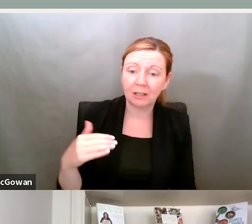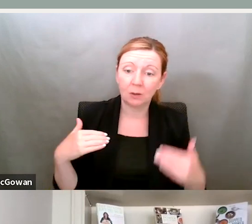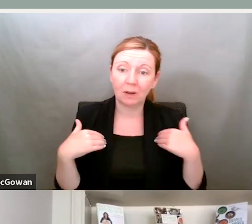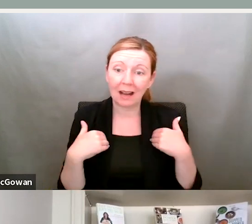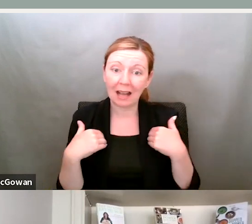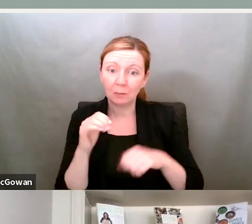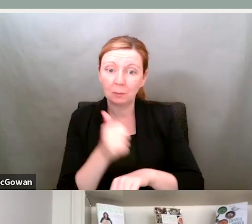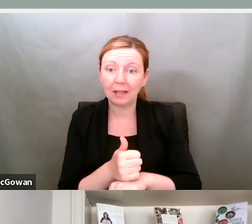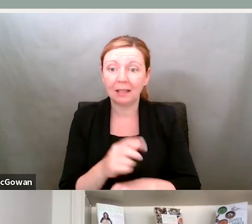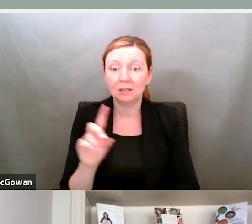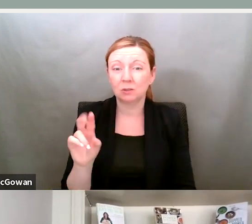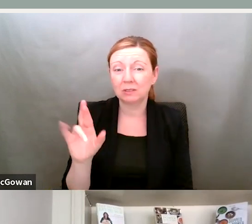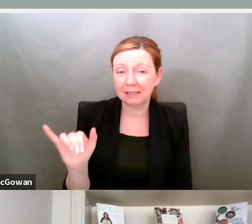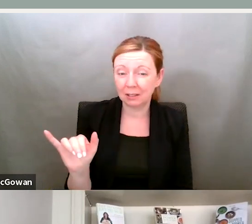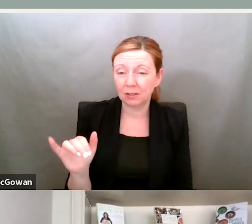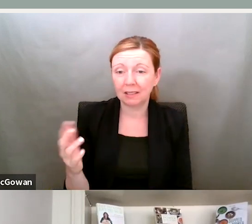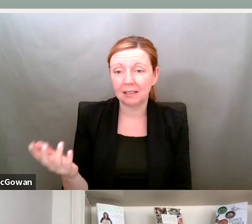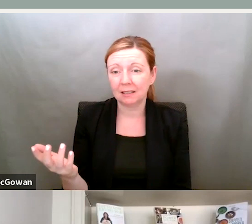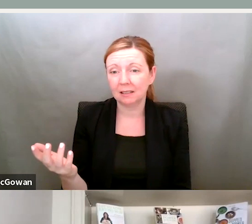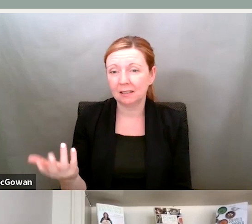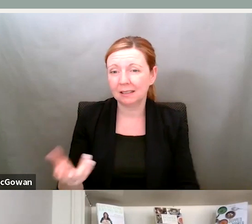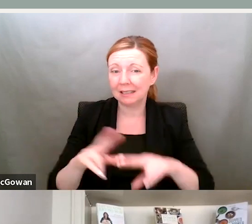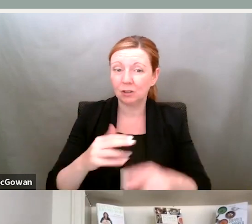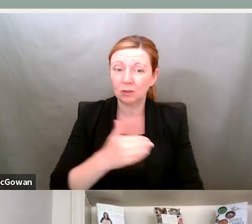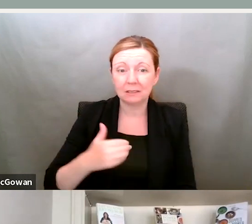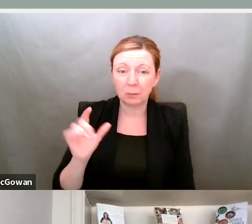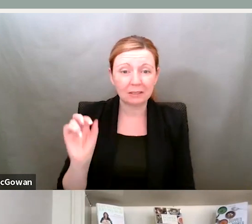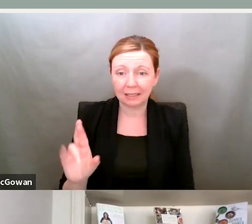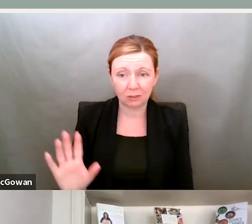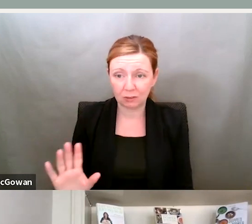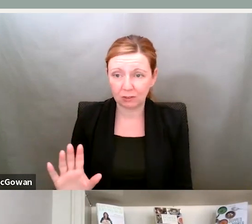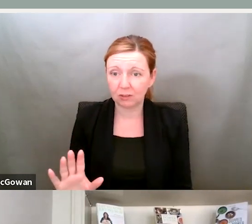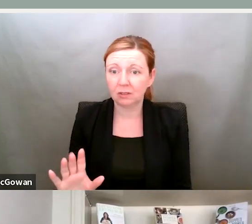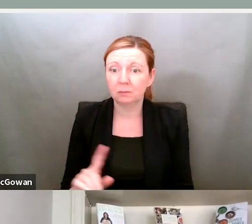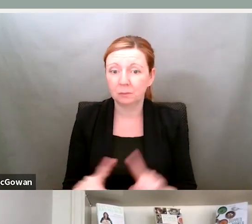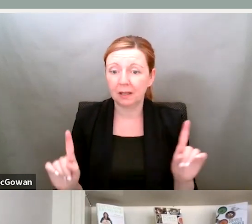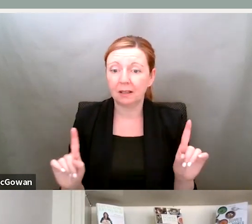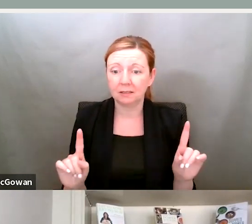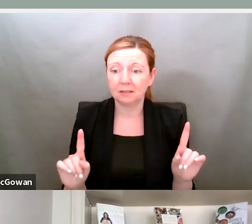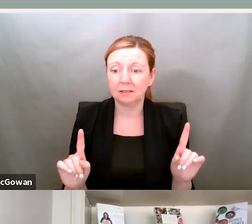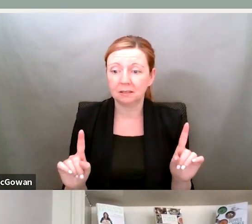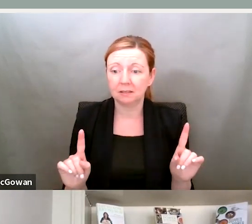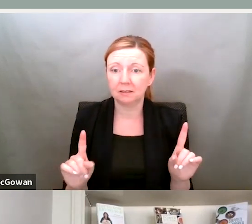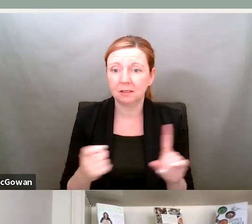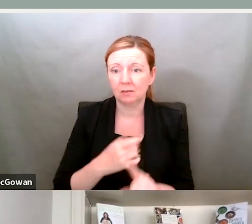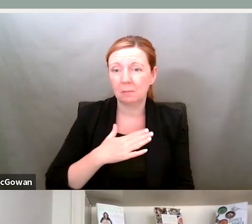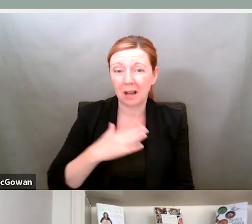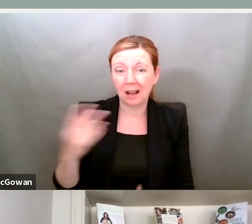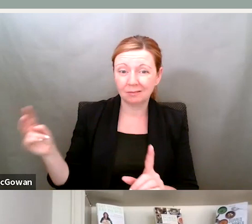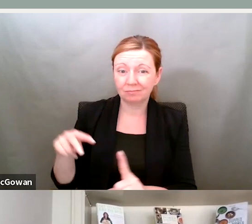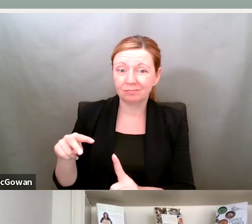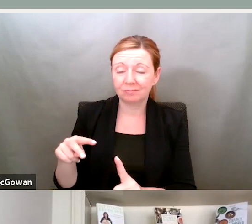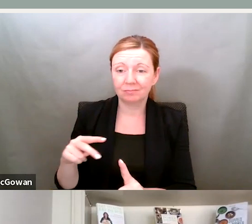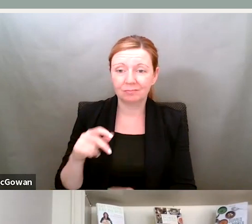in particular, increases breast cancer risk. But from my side of it, I